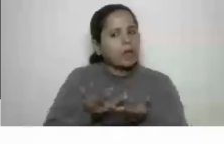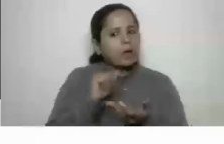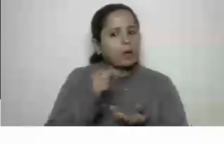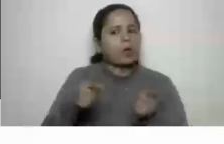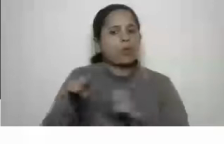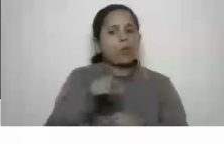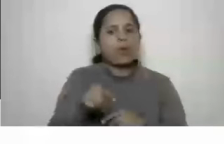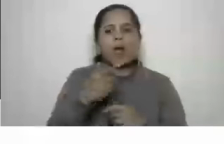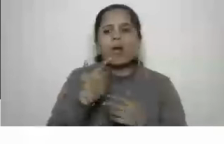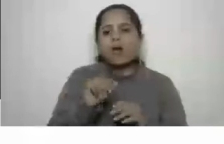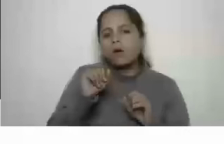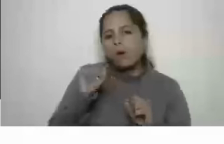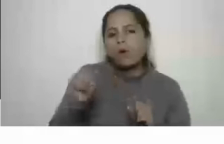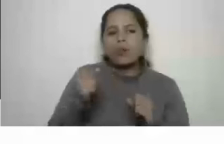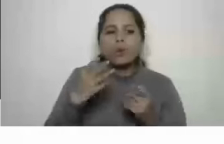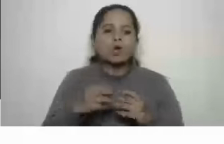of the productive skills.